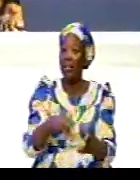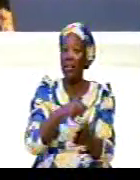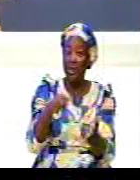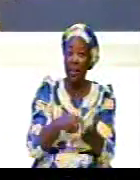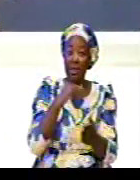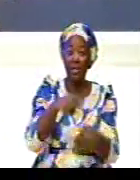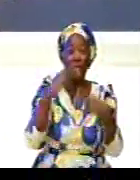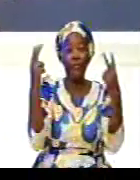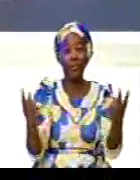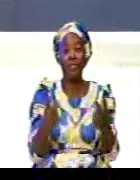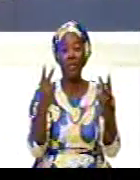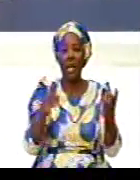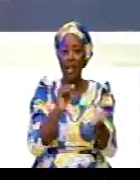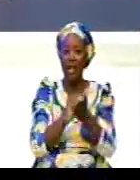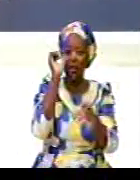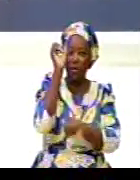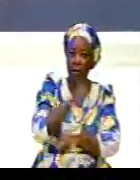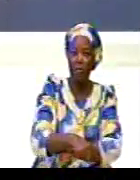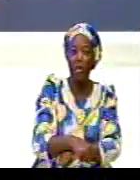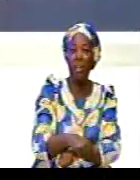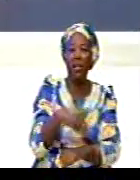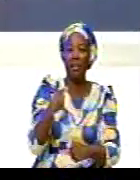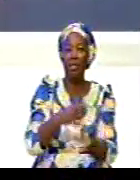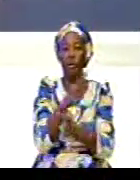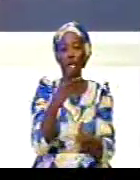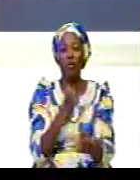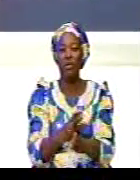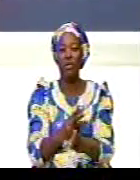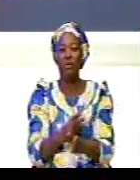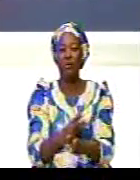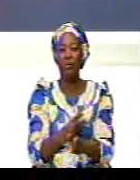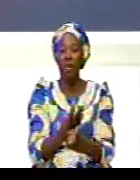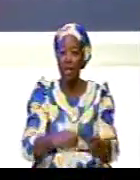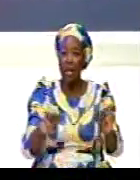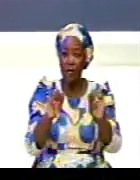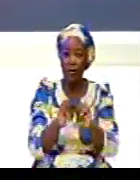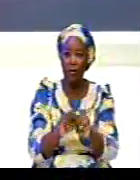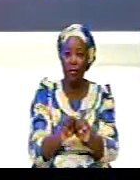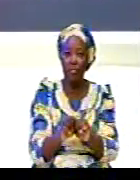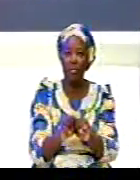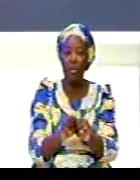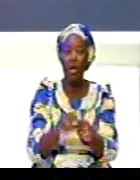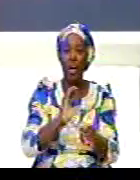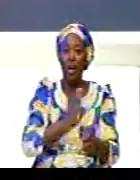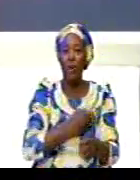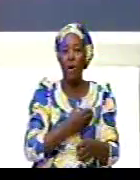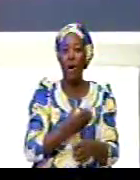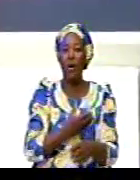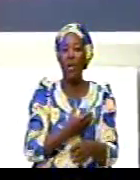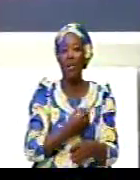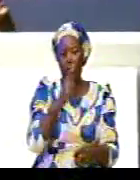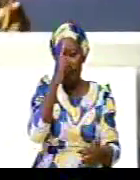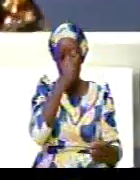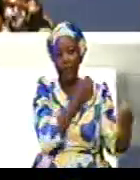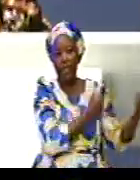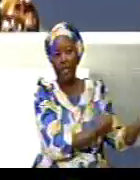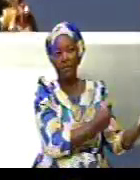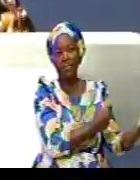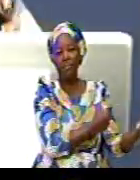God overcometh the world. And this is the victory that overcometh the